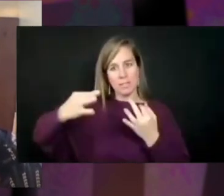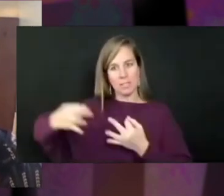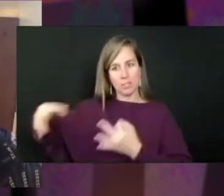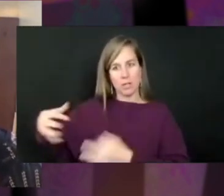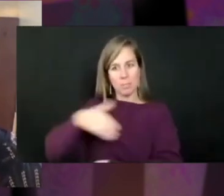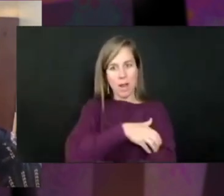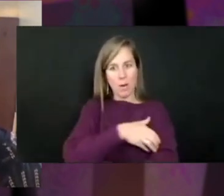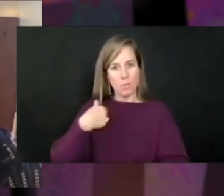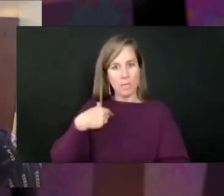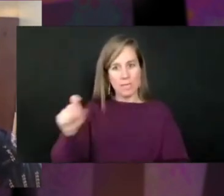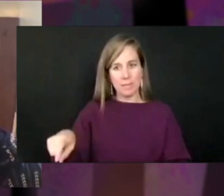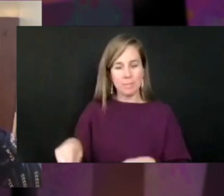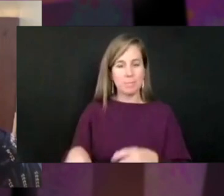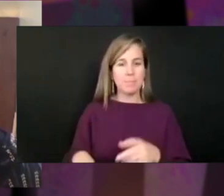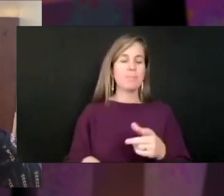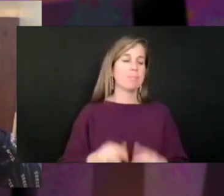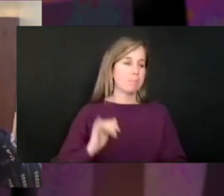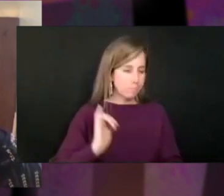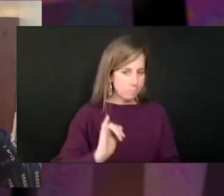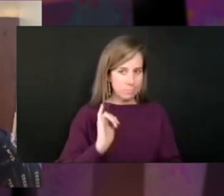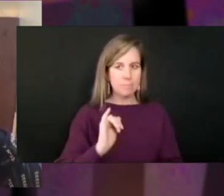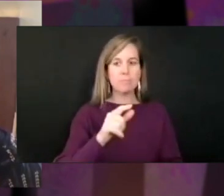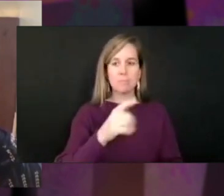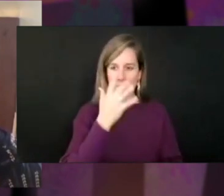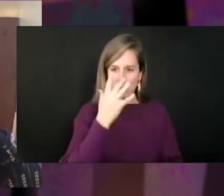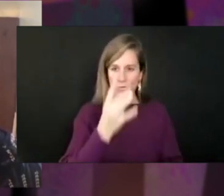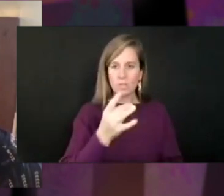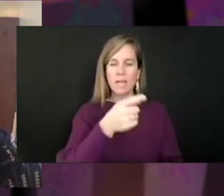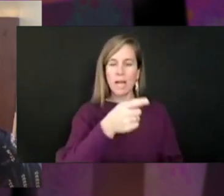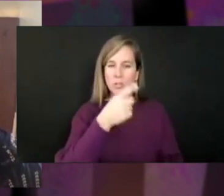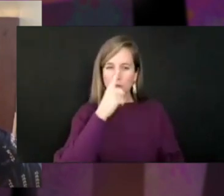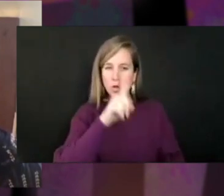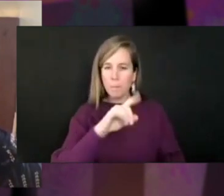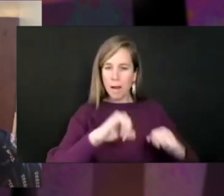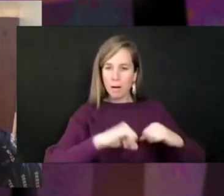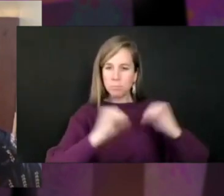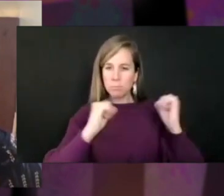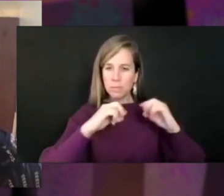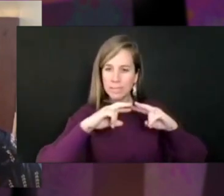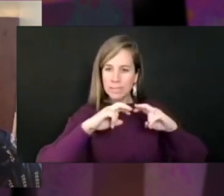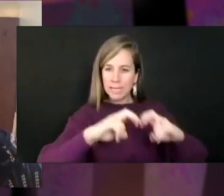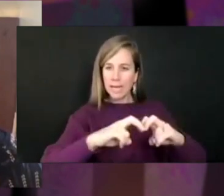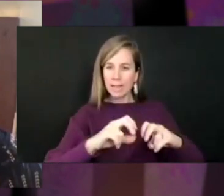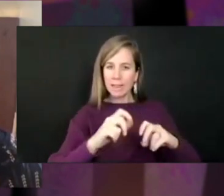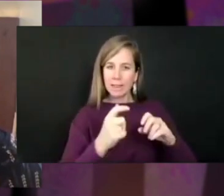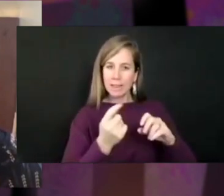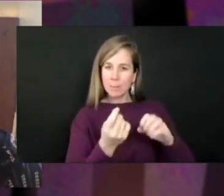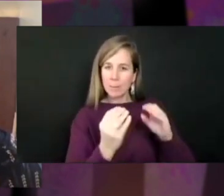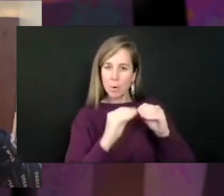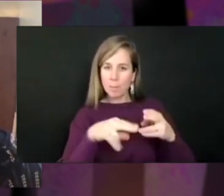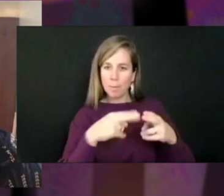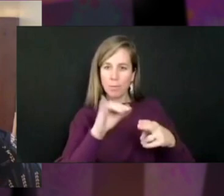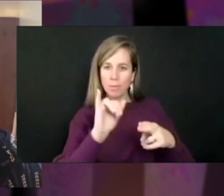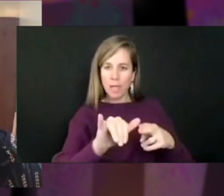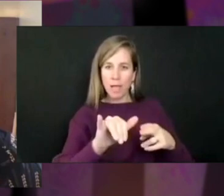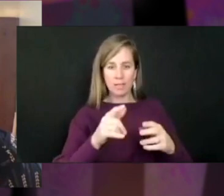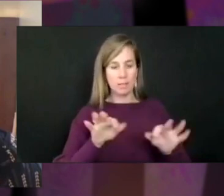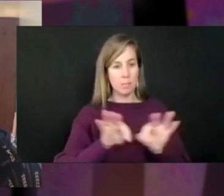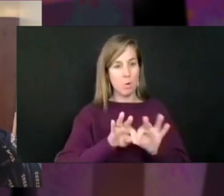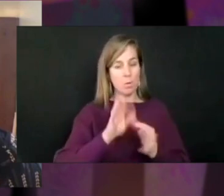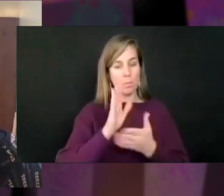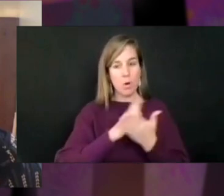If you're comfortable, I'd love to dig into that a little deeper. I think that's a really important aspect of this work, is when institutions